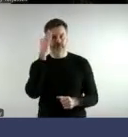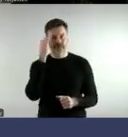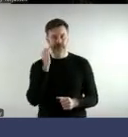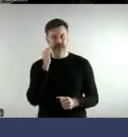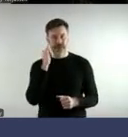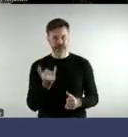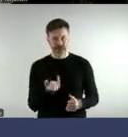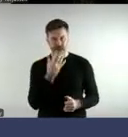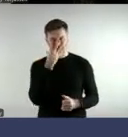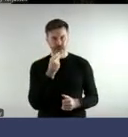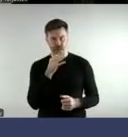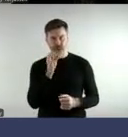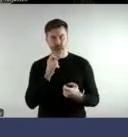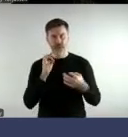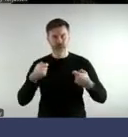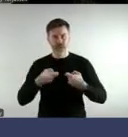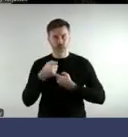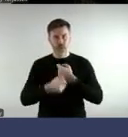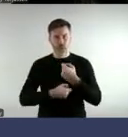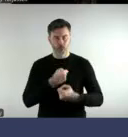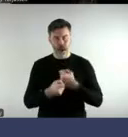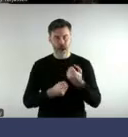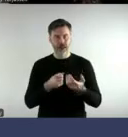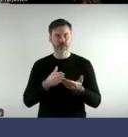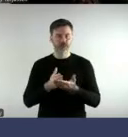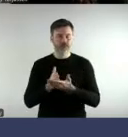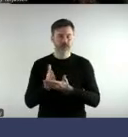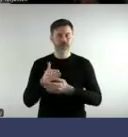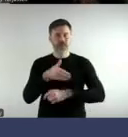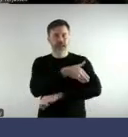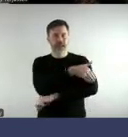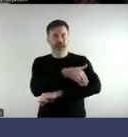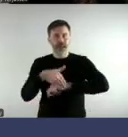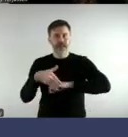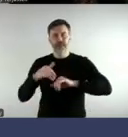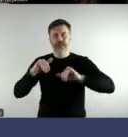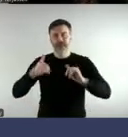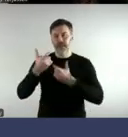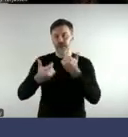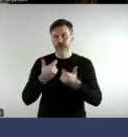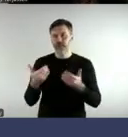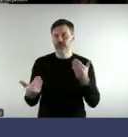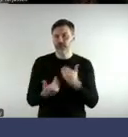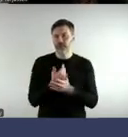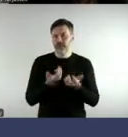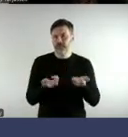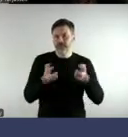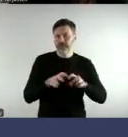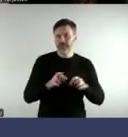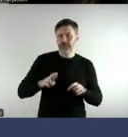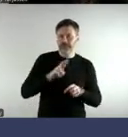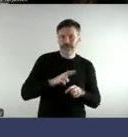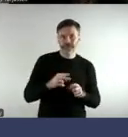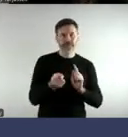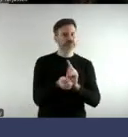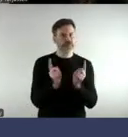established several border rescues councils where emergency responders and regional local authority meets in annual